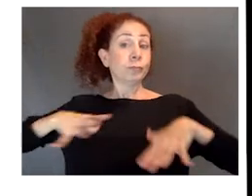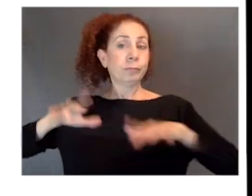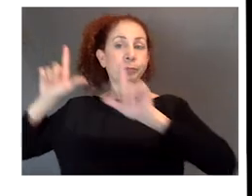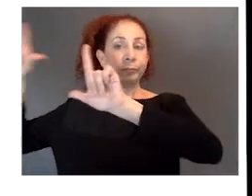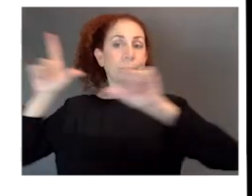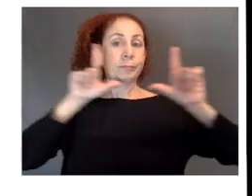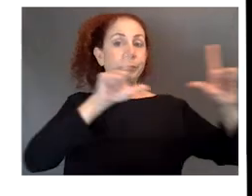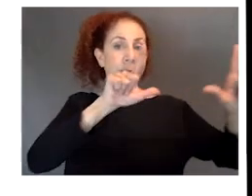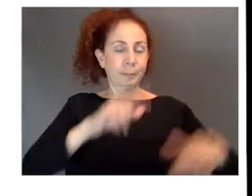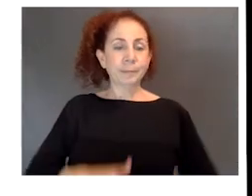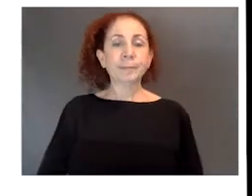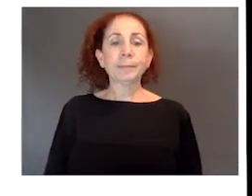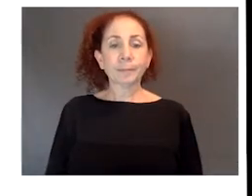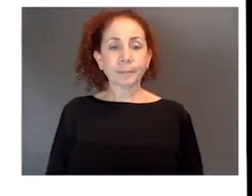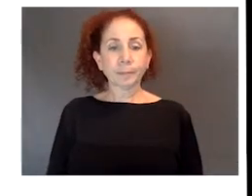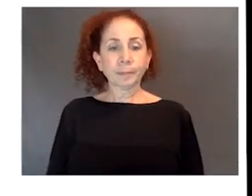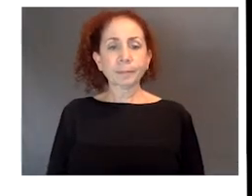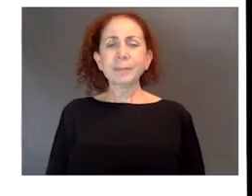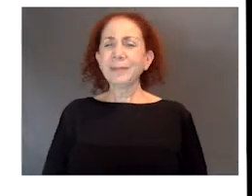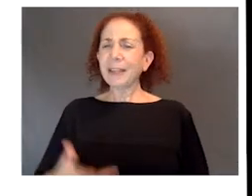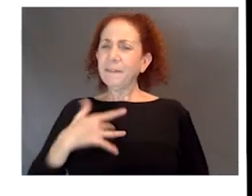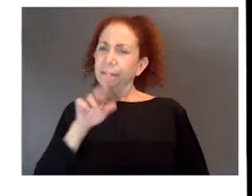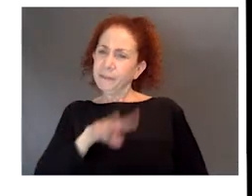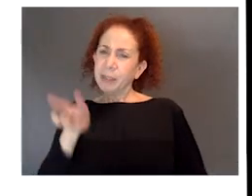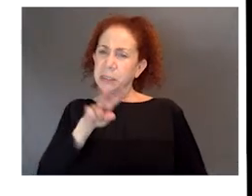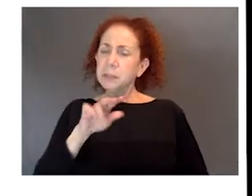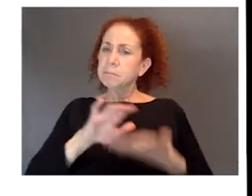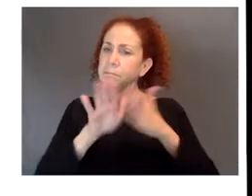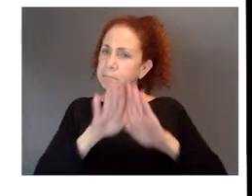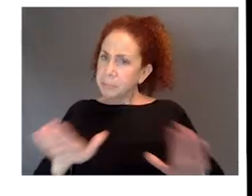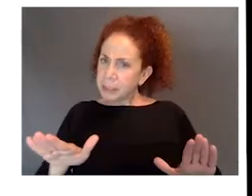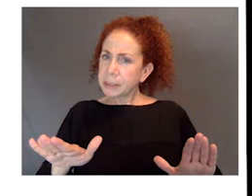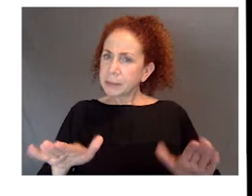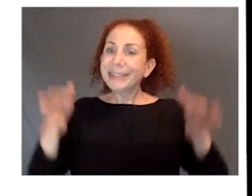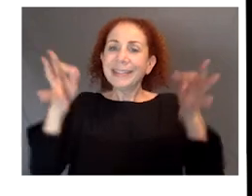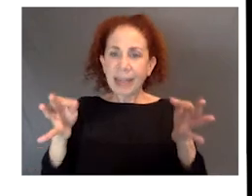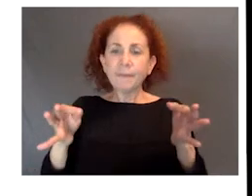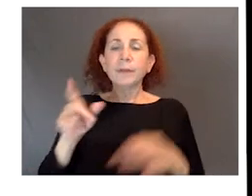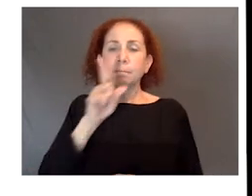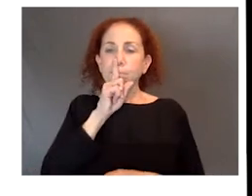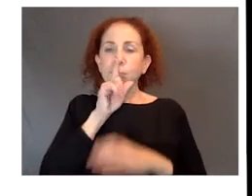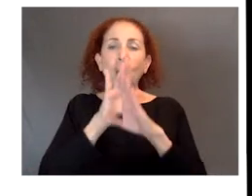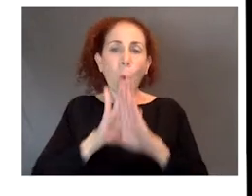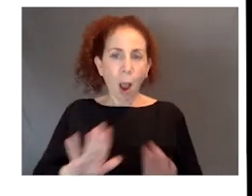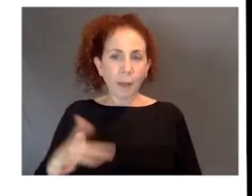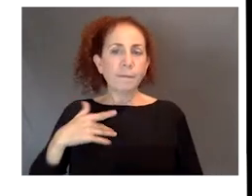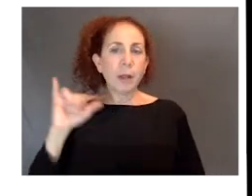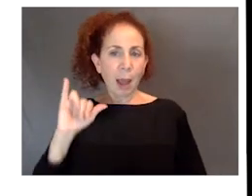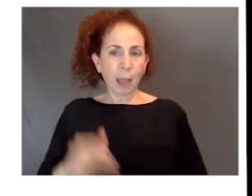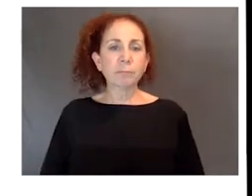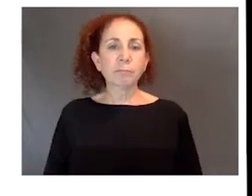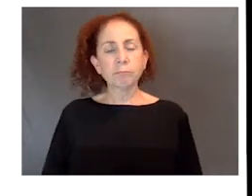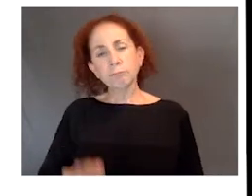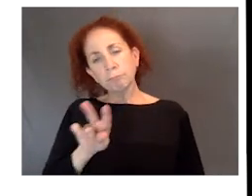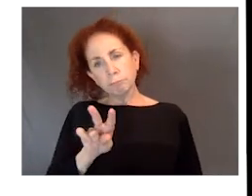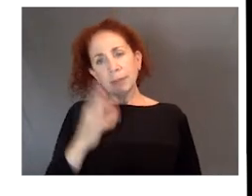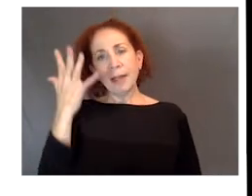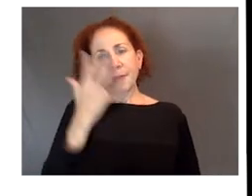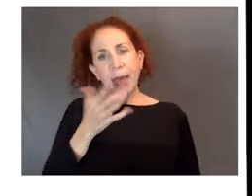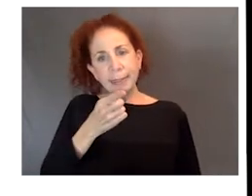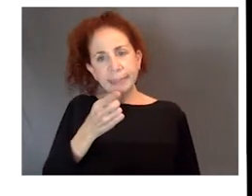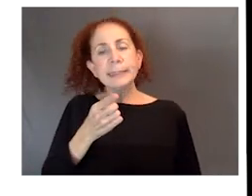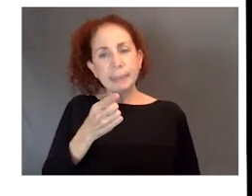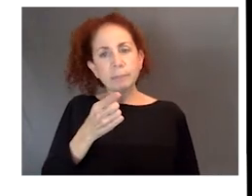dresses adorn the wall. The cell feels relatively peaceful and definitely quiet. Scenes such as